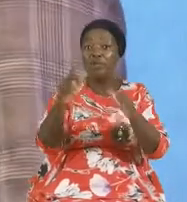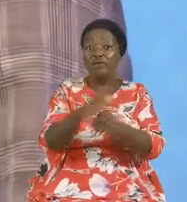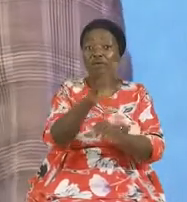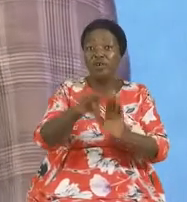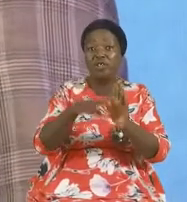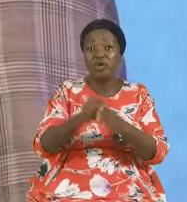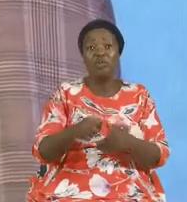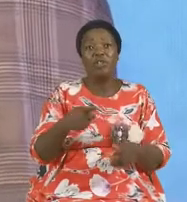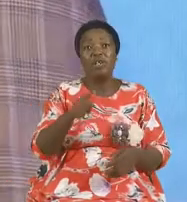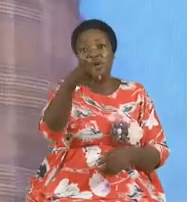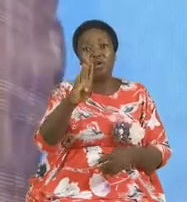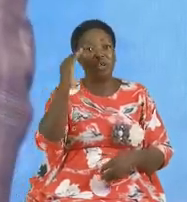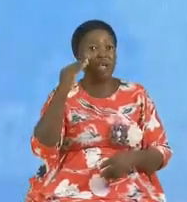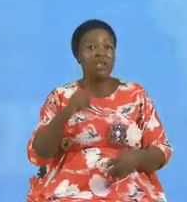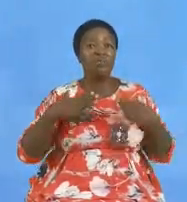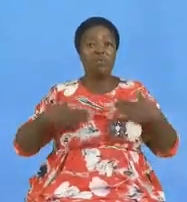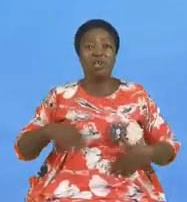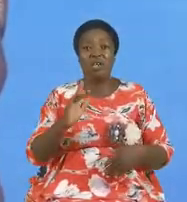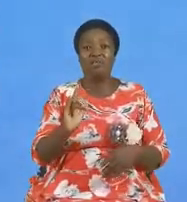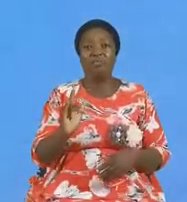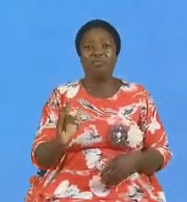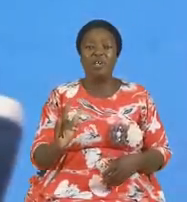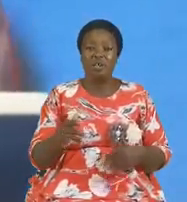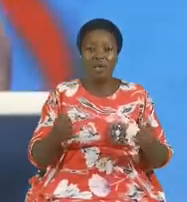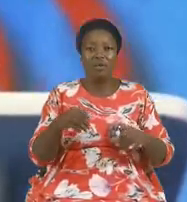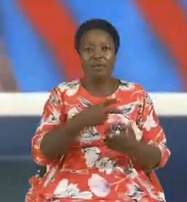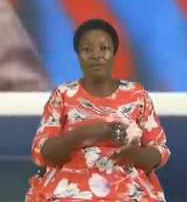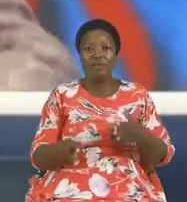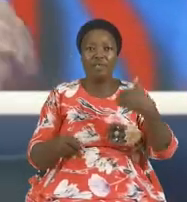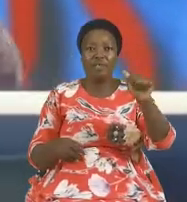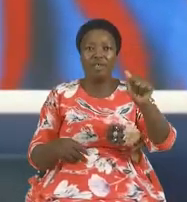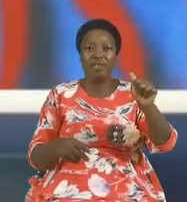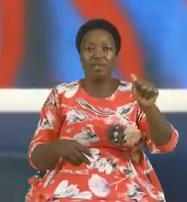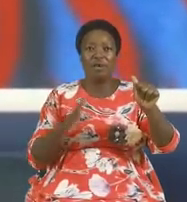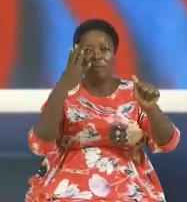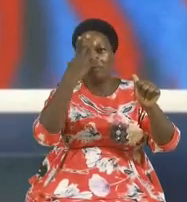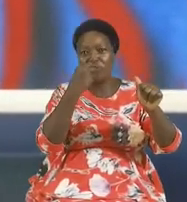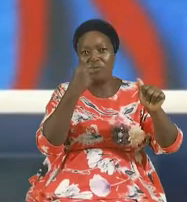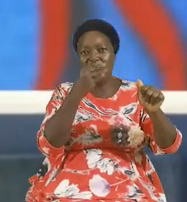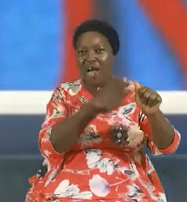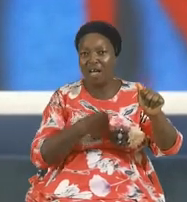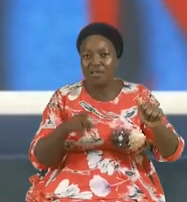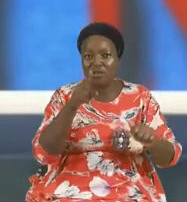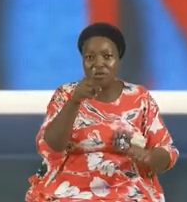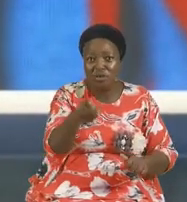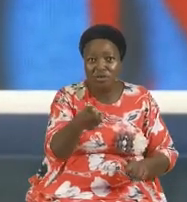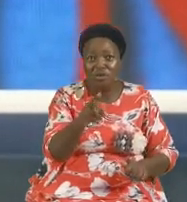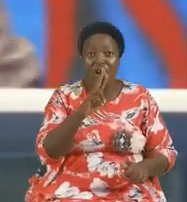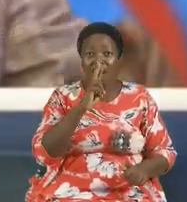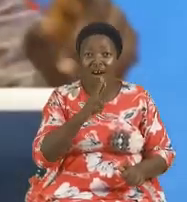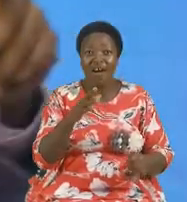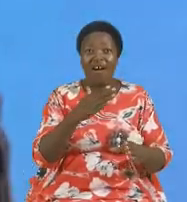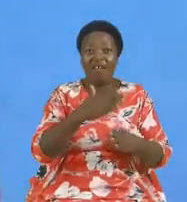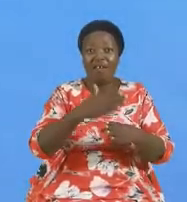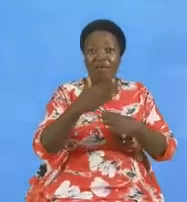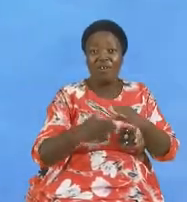him dwelleth all the fullness of the Godhead bodily. Look at verse 10, beautiful.